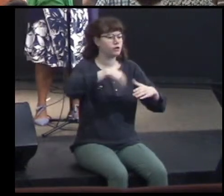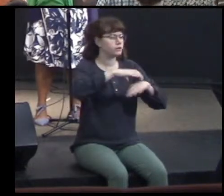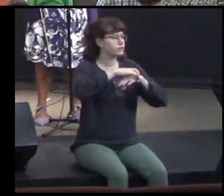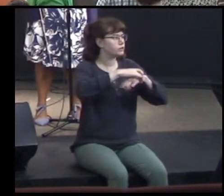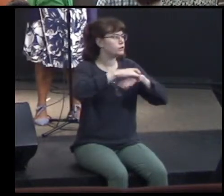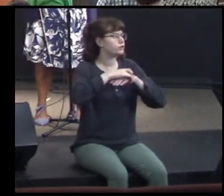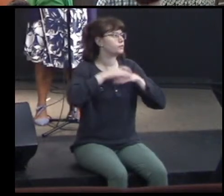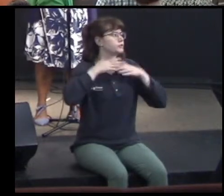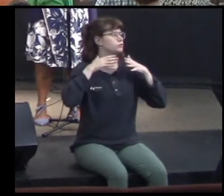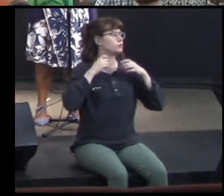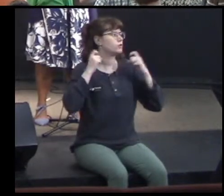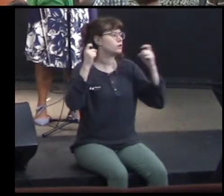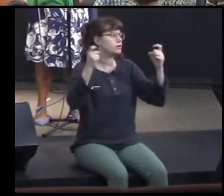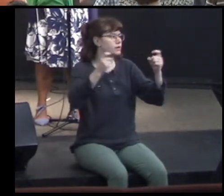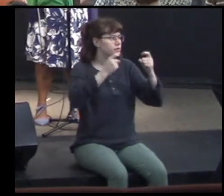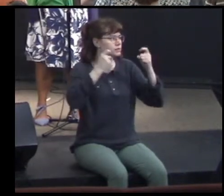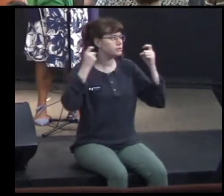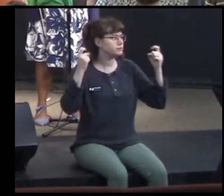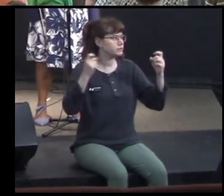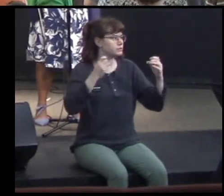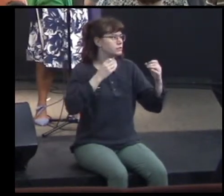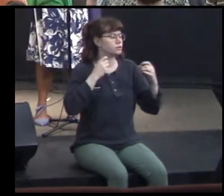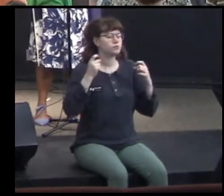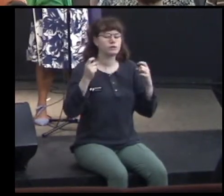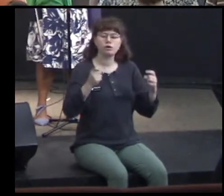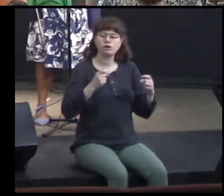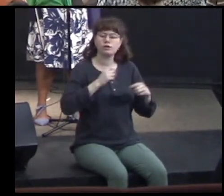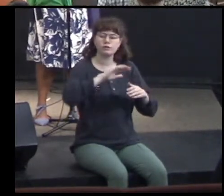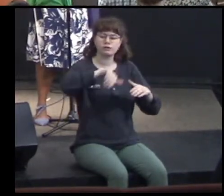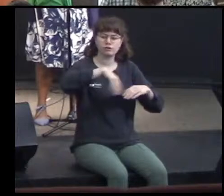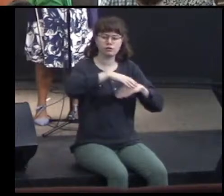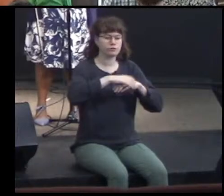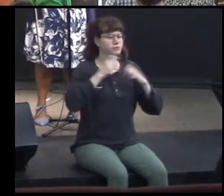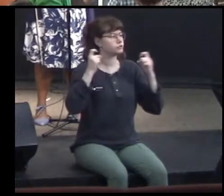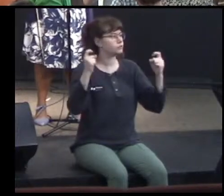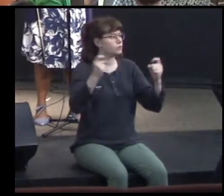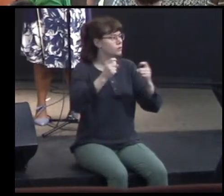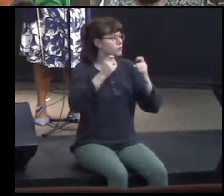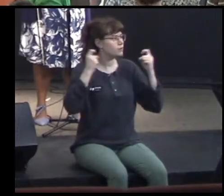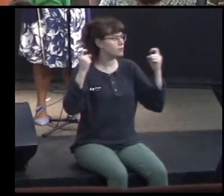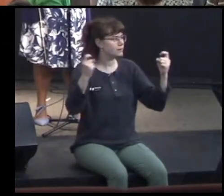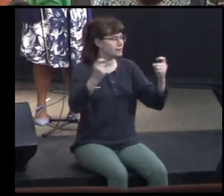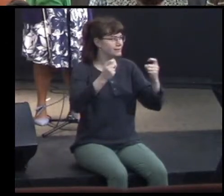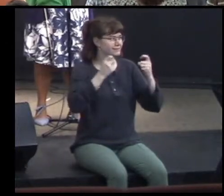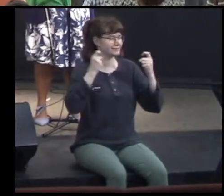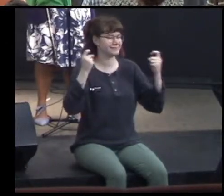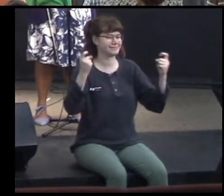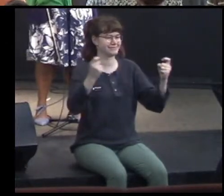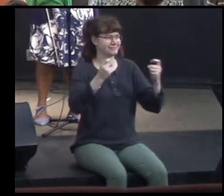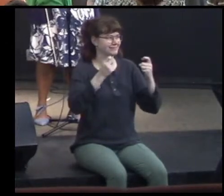Let all the earth rejoice. Let all the earth